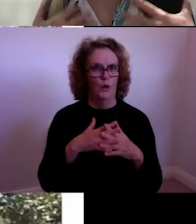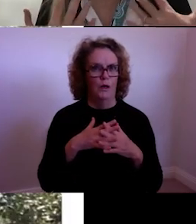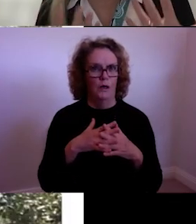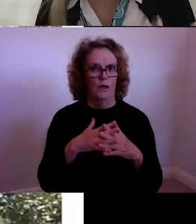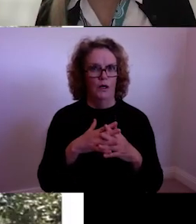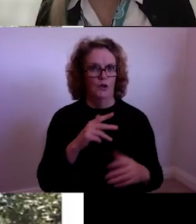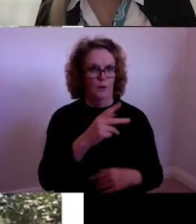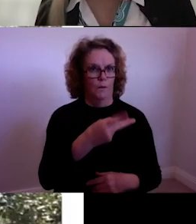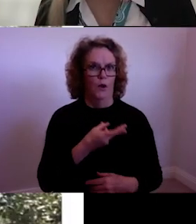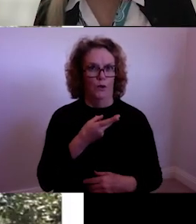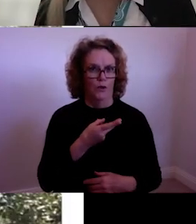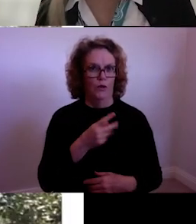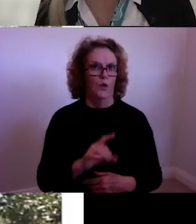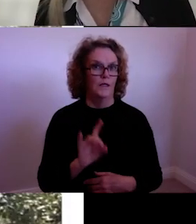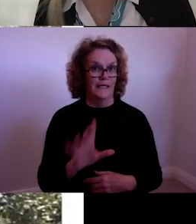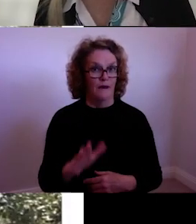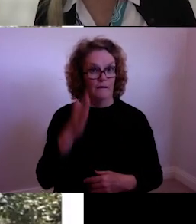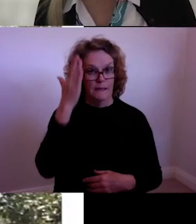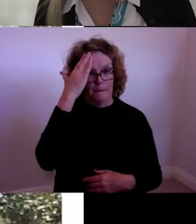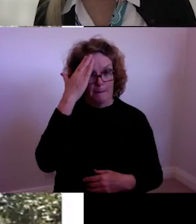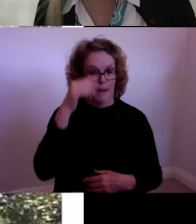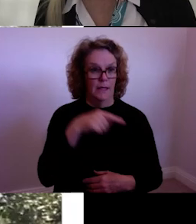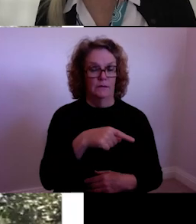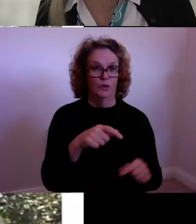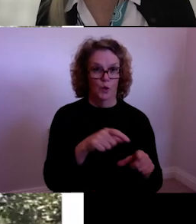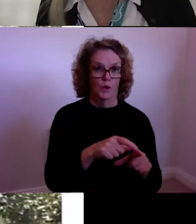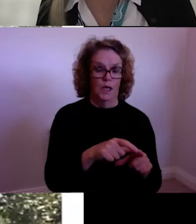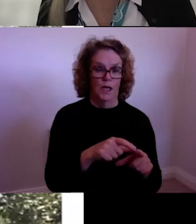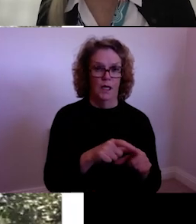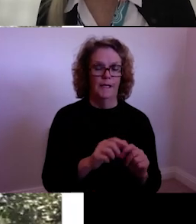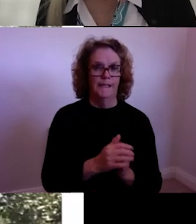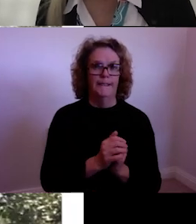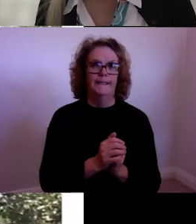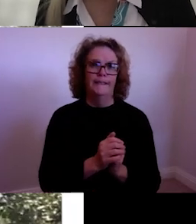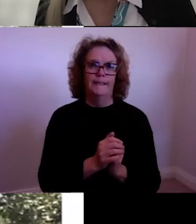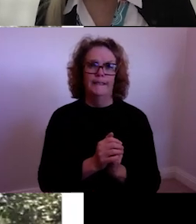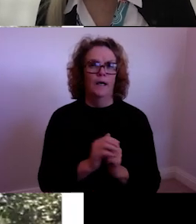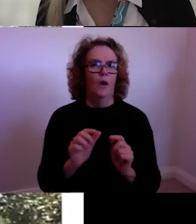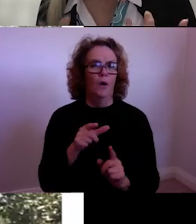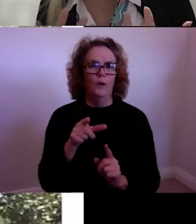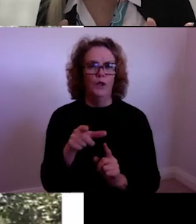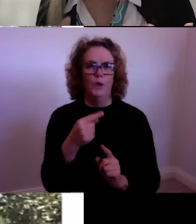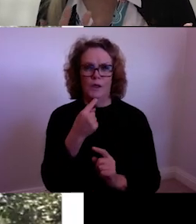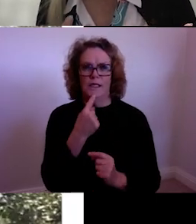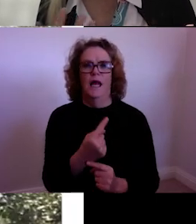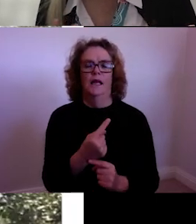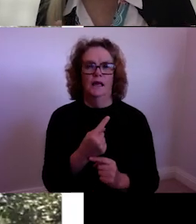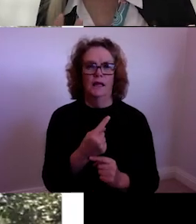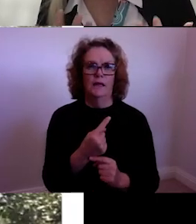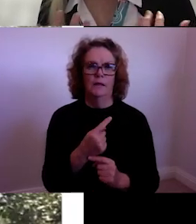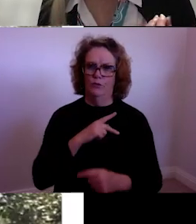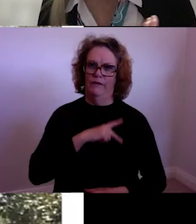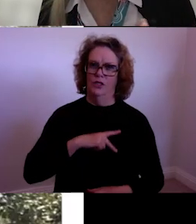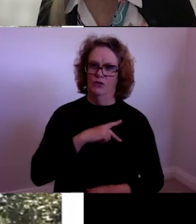But reflecting back, what would your message to clinicians be? What do you want them